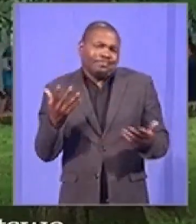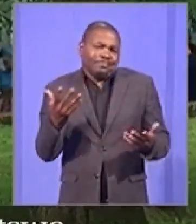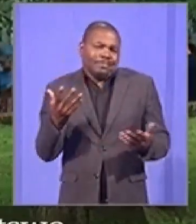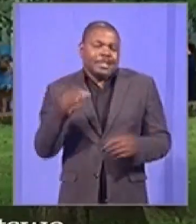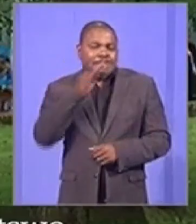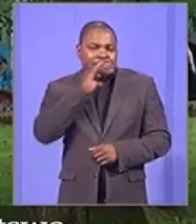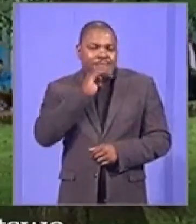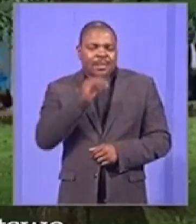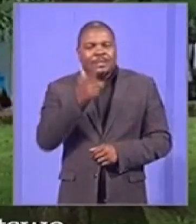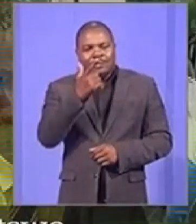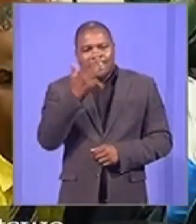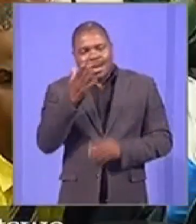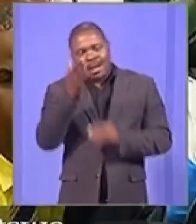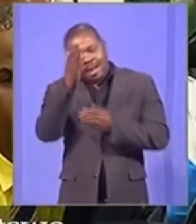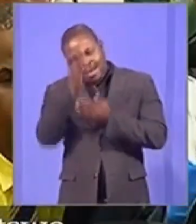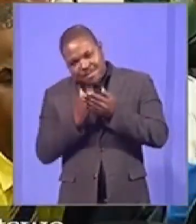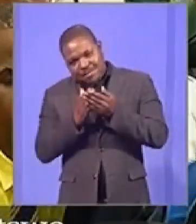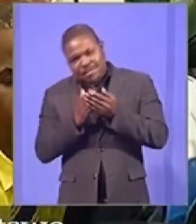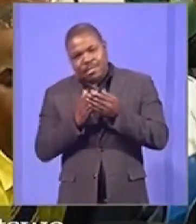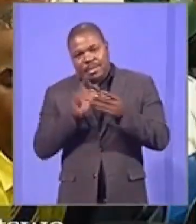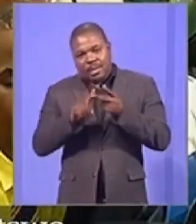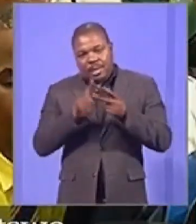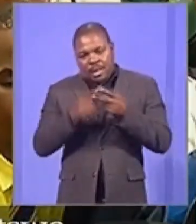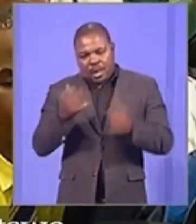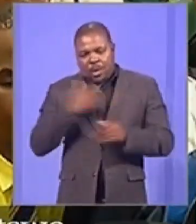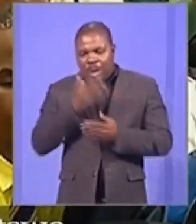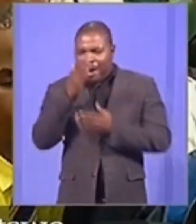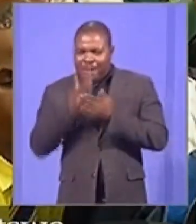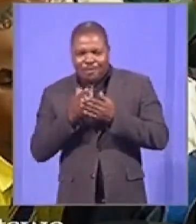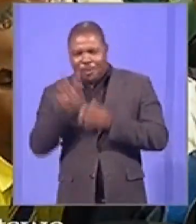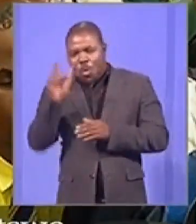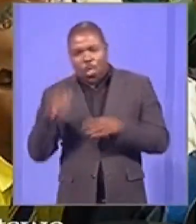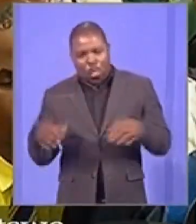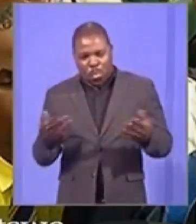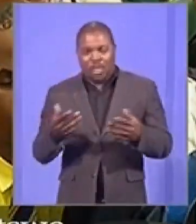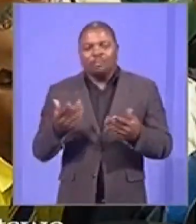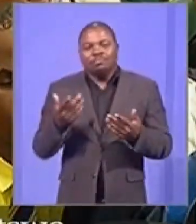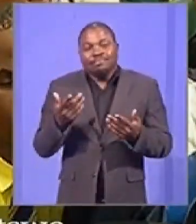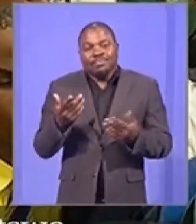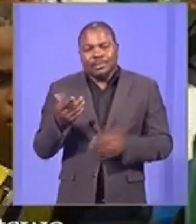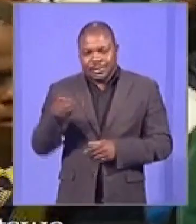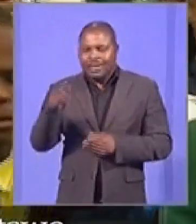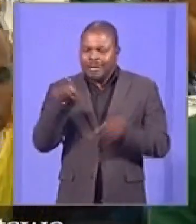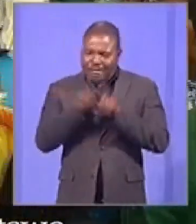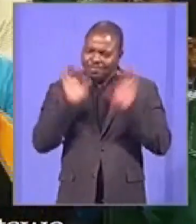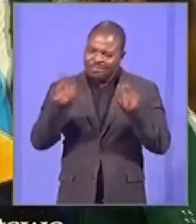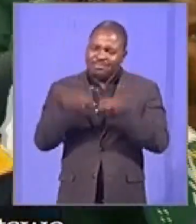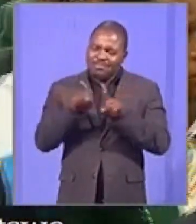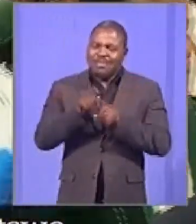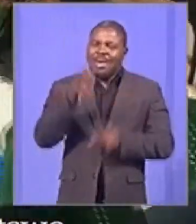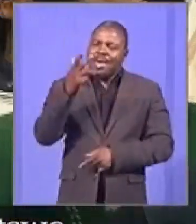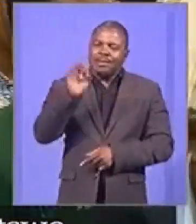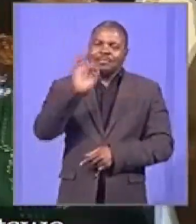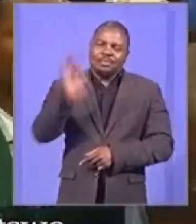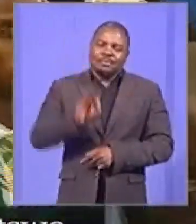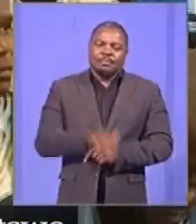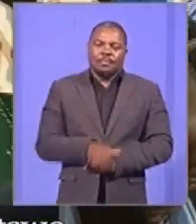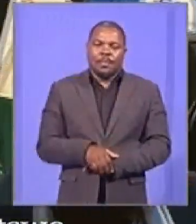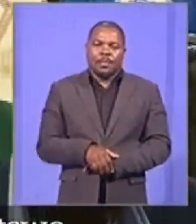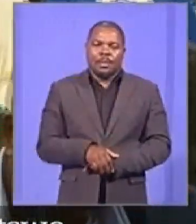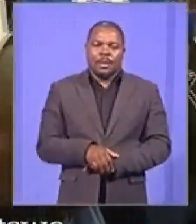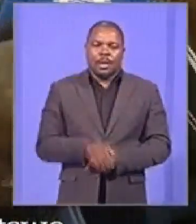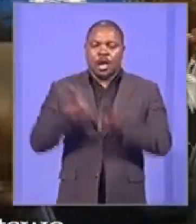leng gore ke 79 le half jale ka gore ra gona half ya motho ke 80% re fihlile. Lefapha